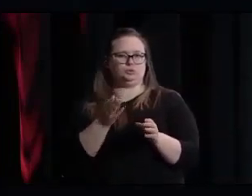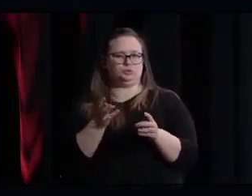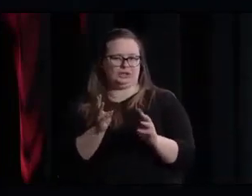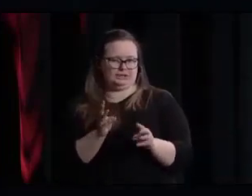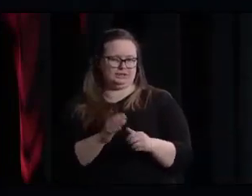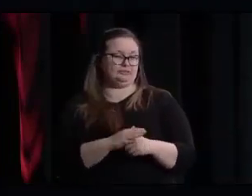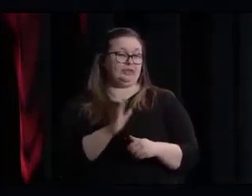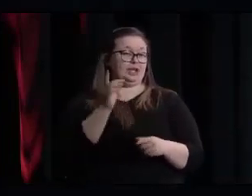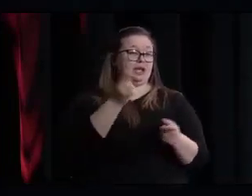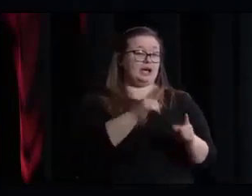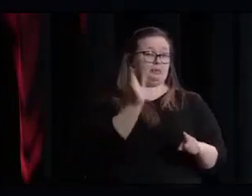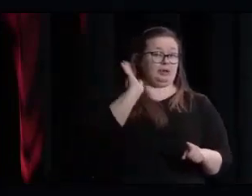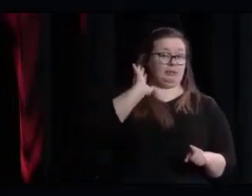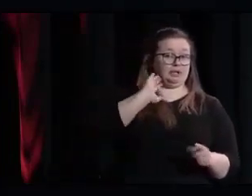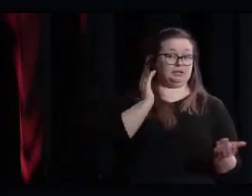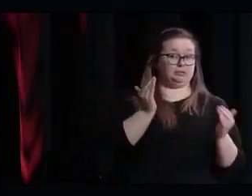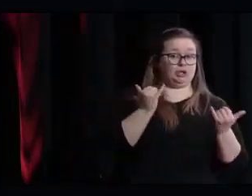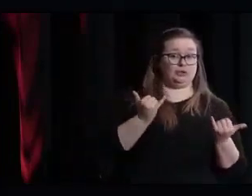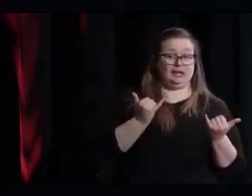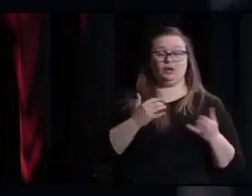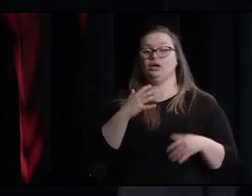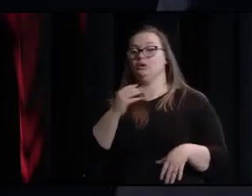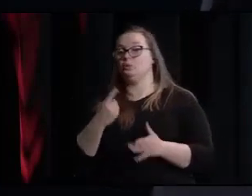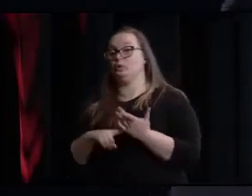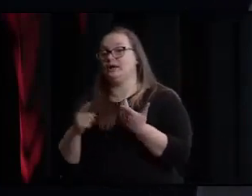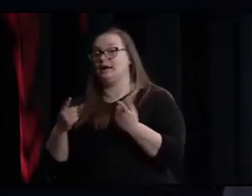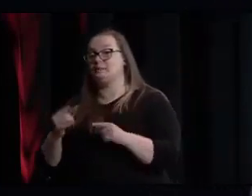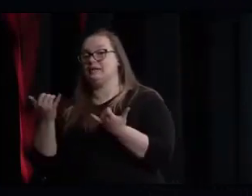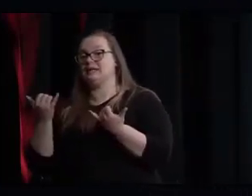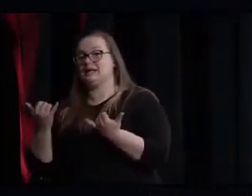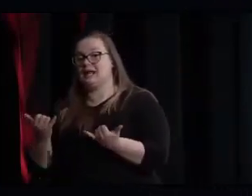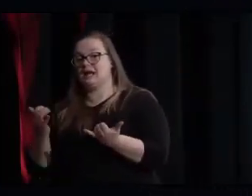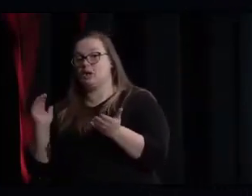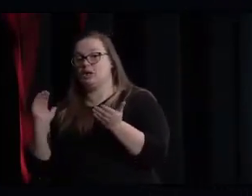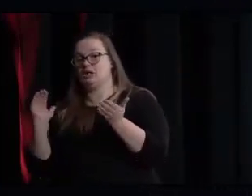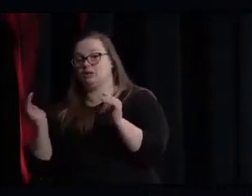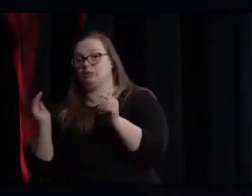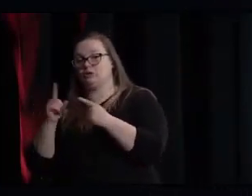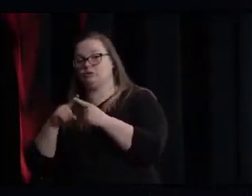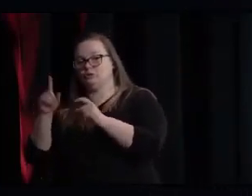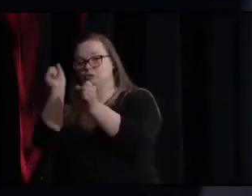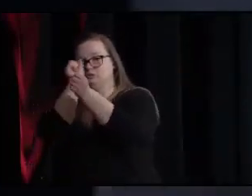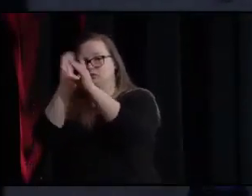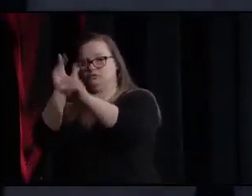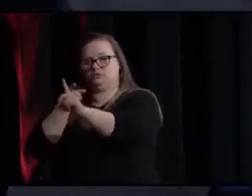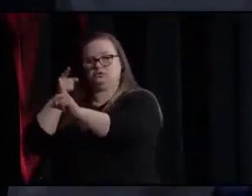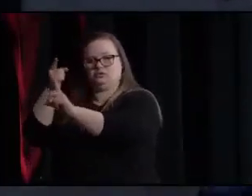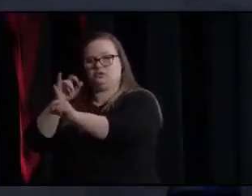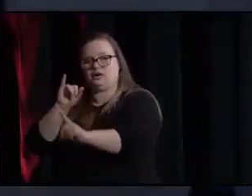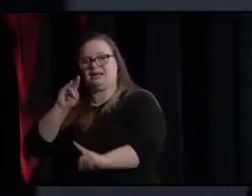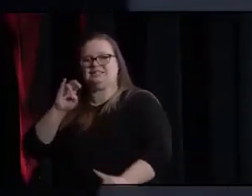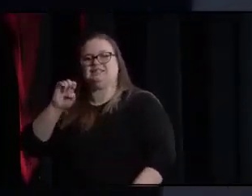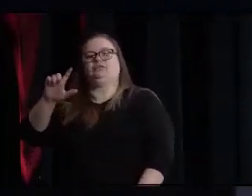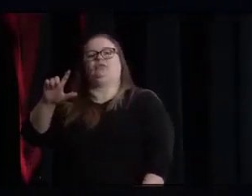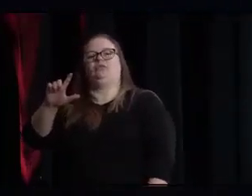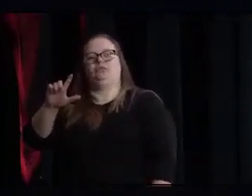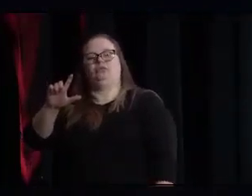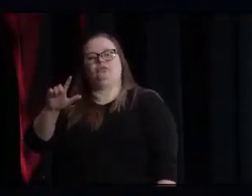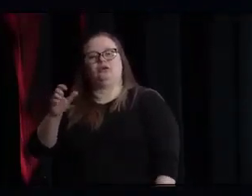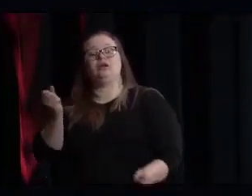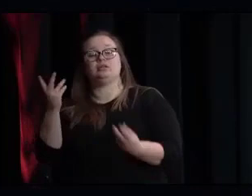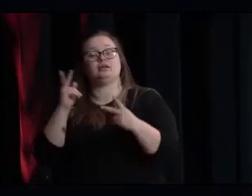now, and what happened now compared to what the ideal is. A lot of people are in this camp